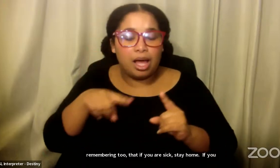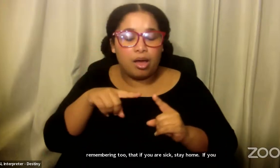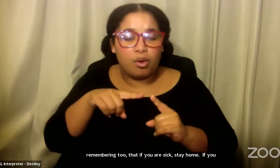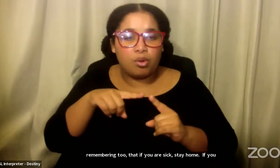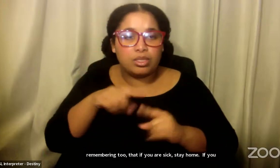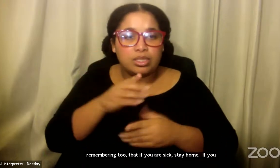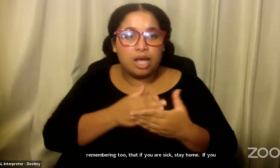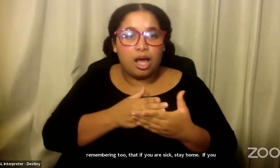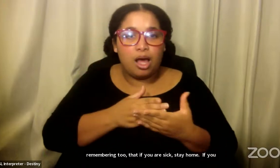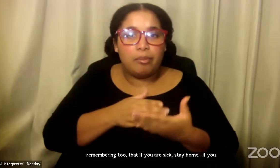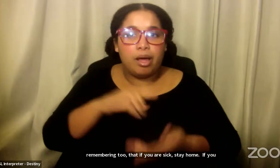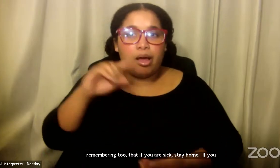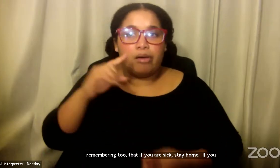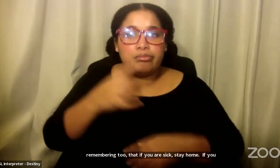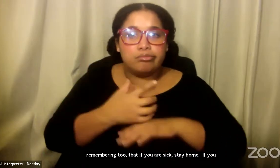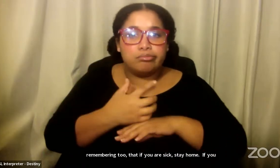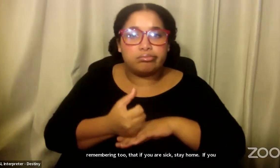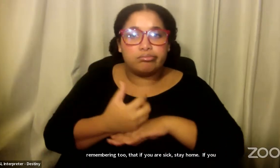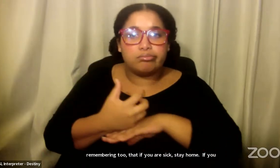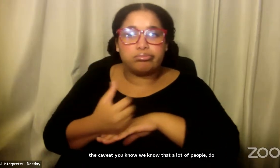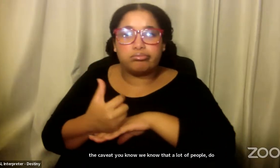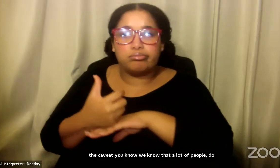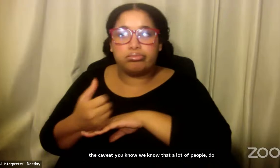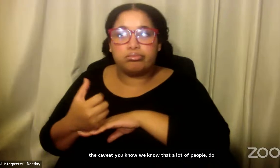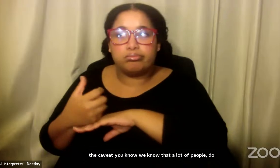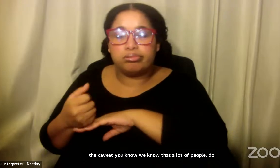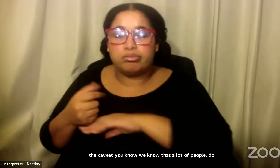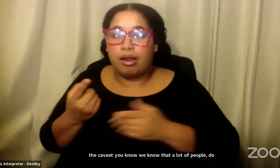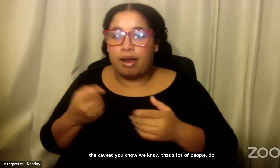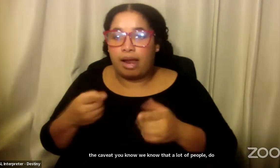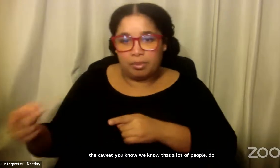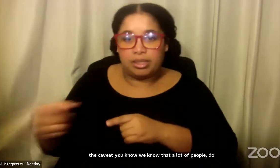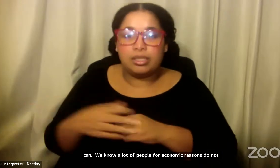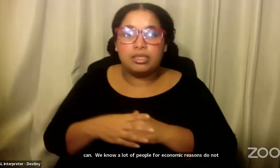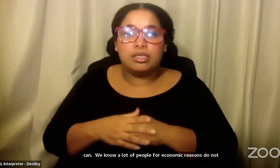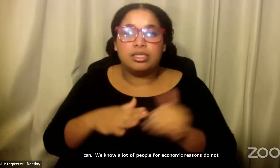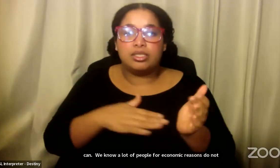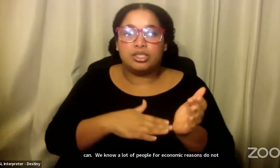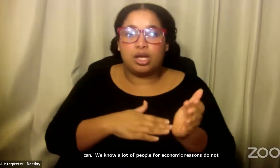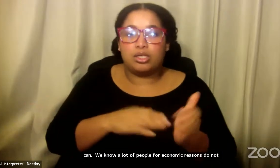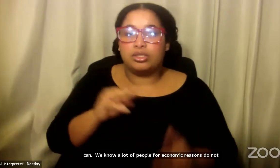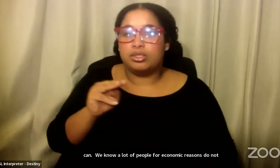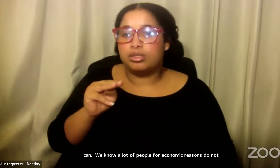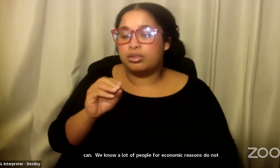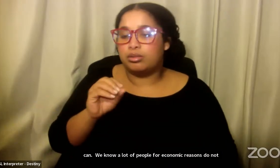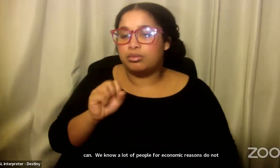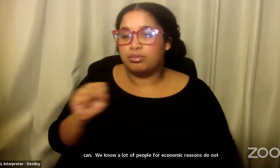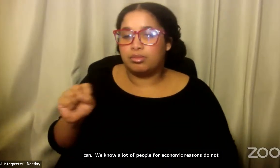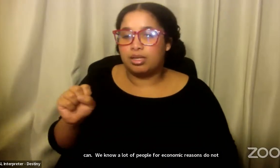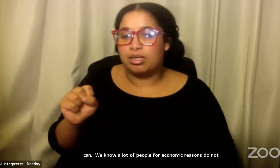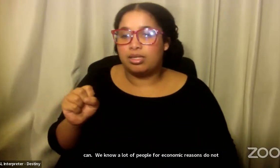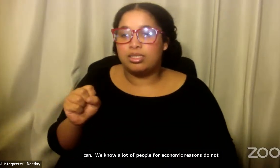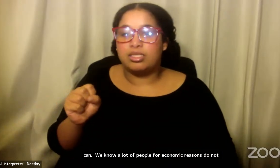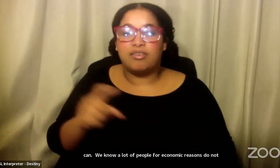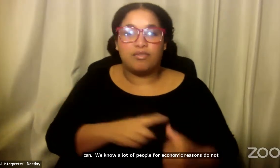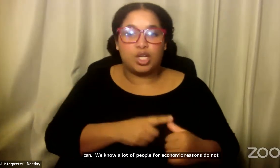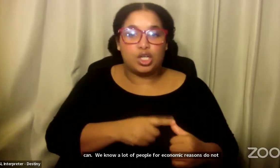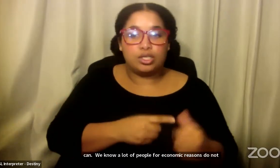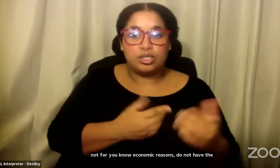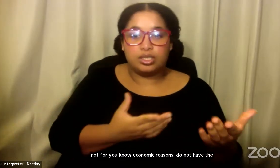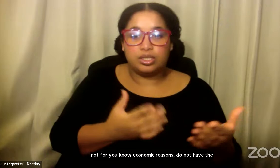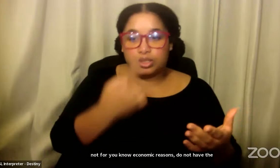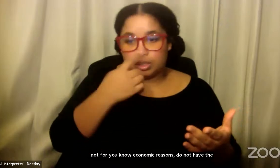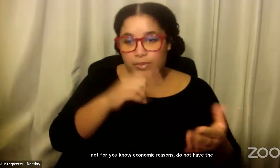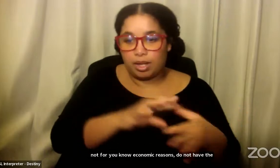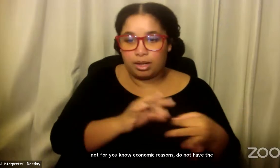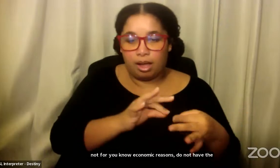some shortages, you know, were occurring, but Dr. Moss, I'm gonna give you the floor first to comment on